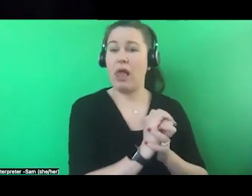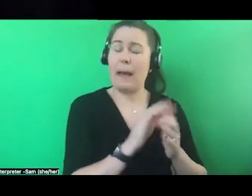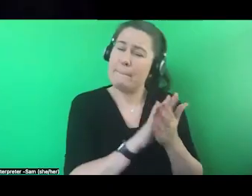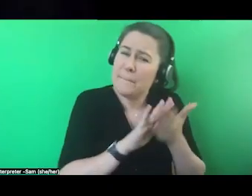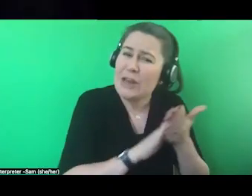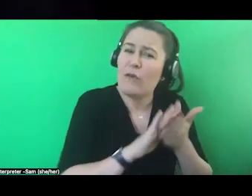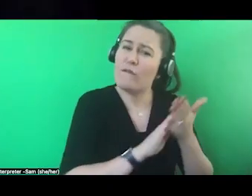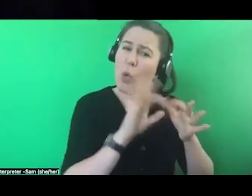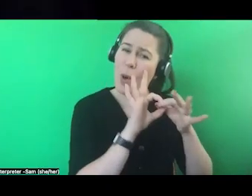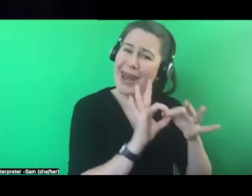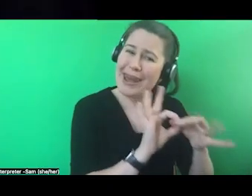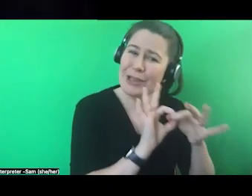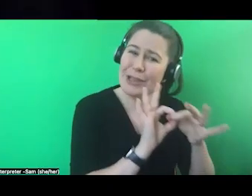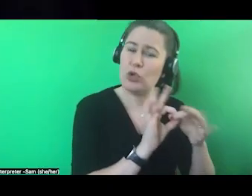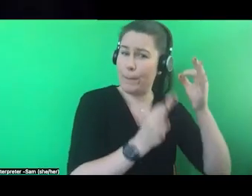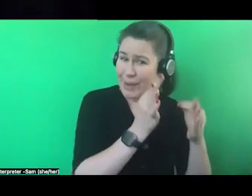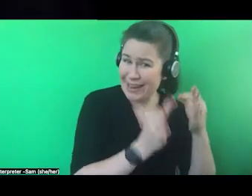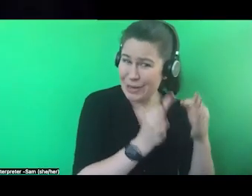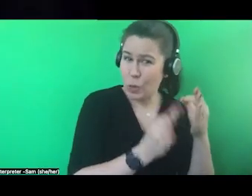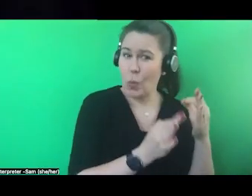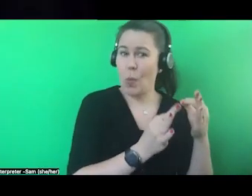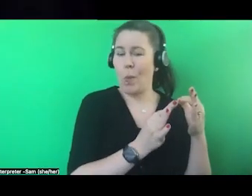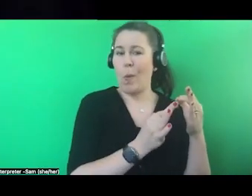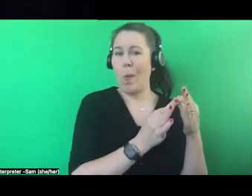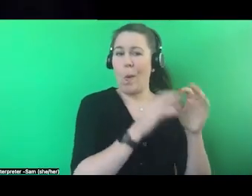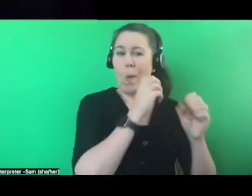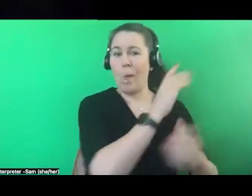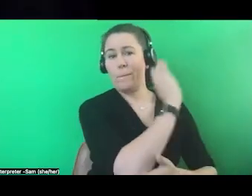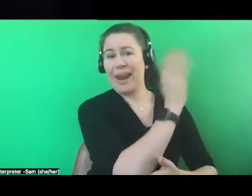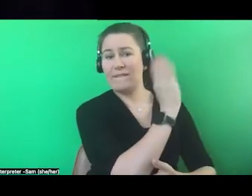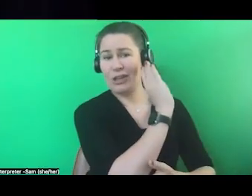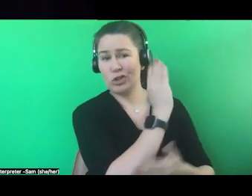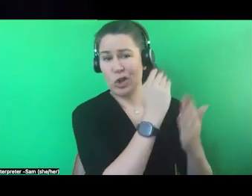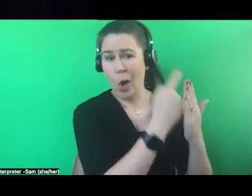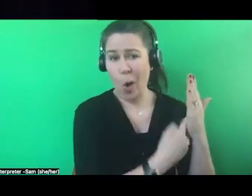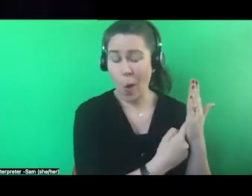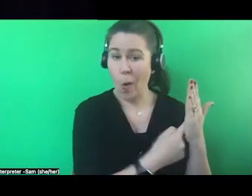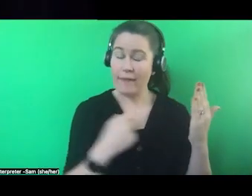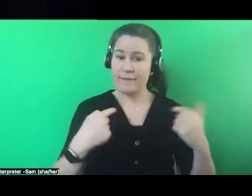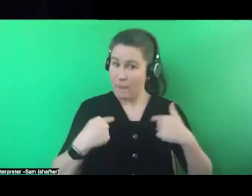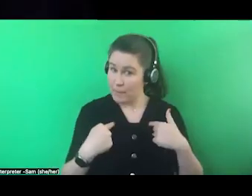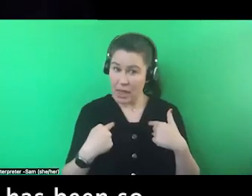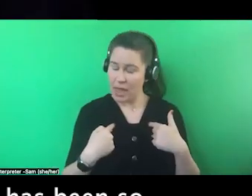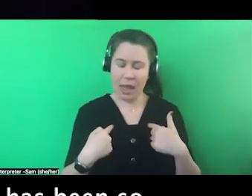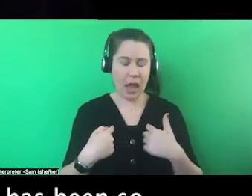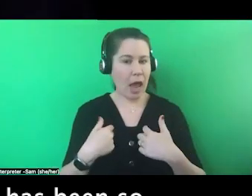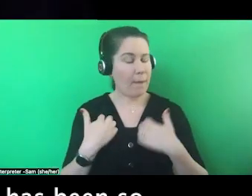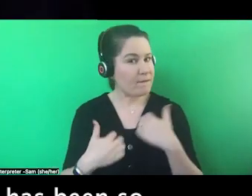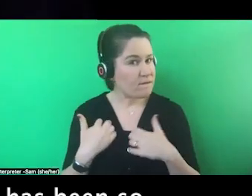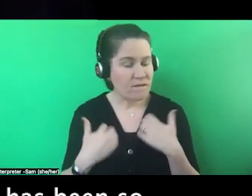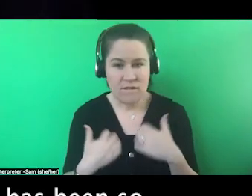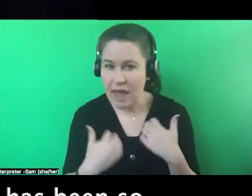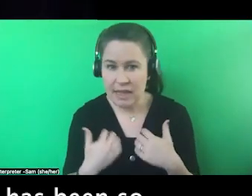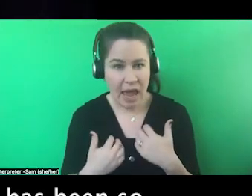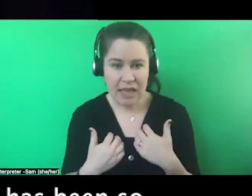of political manifesto. And this really is an example of what has fascinated me most. It